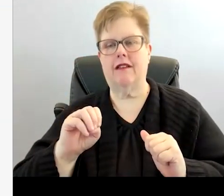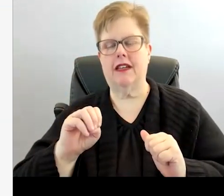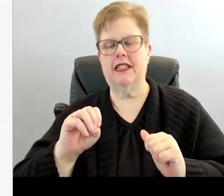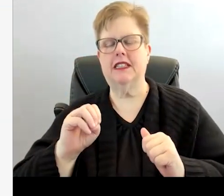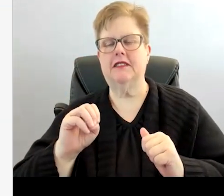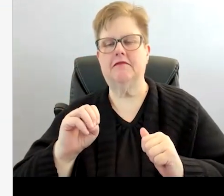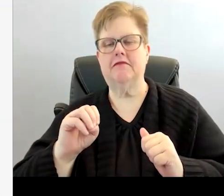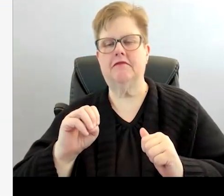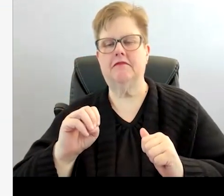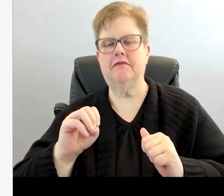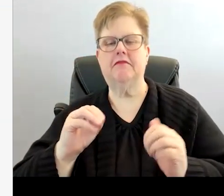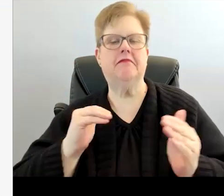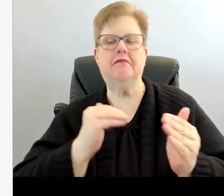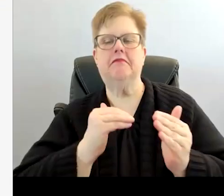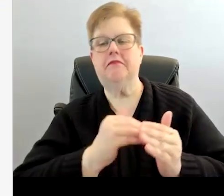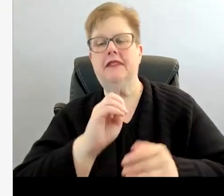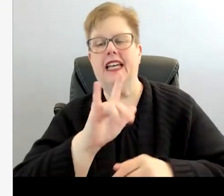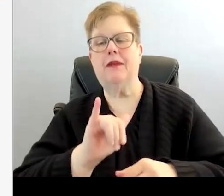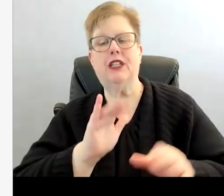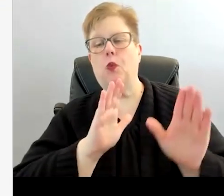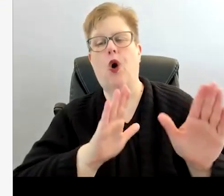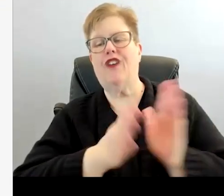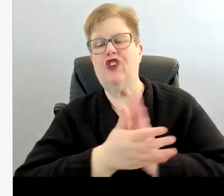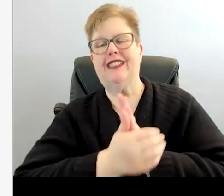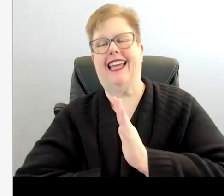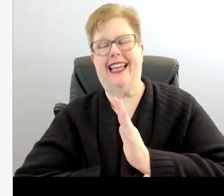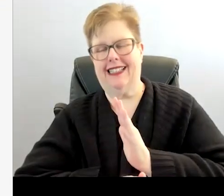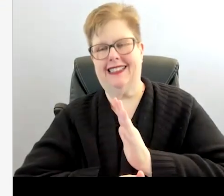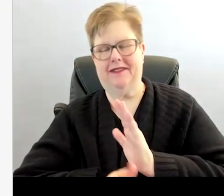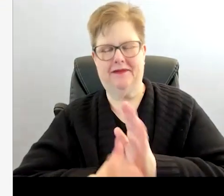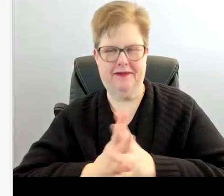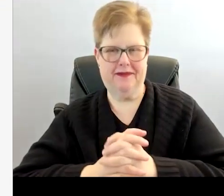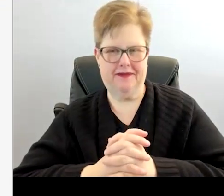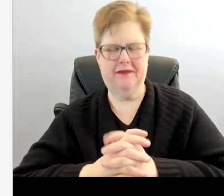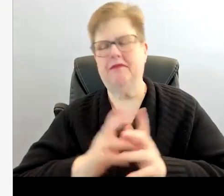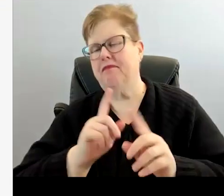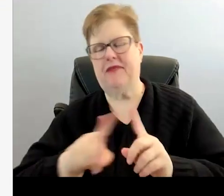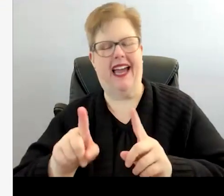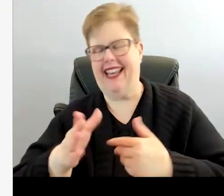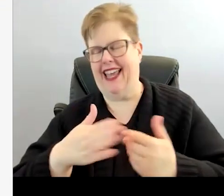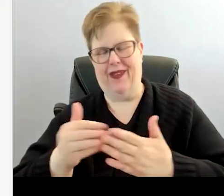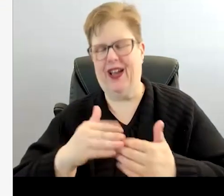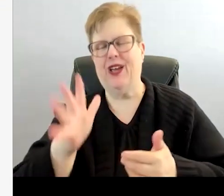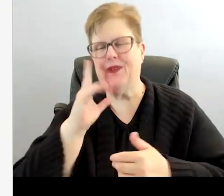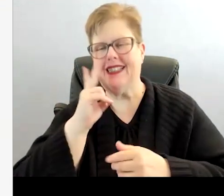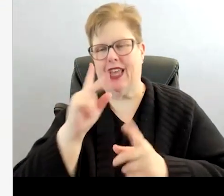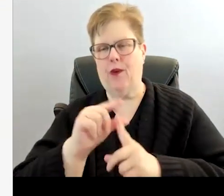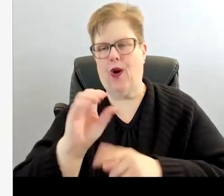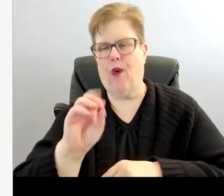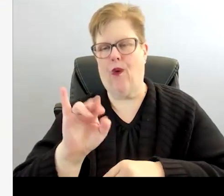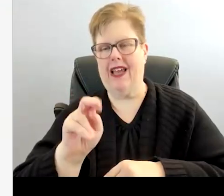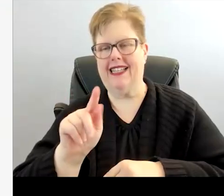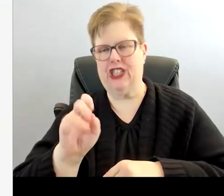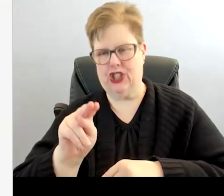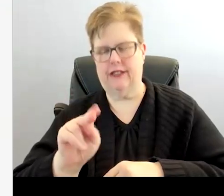somewhere approaching to Emily's wonderful facilitation skills. But either way, you'll see an orientation, you'll click the